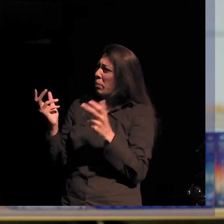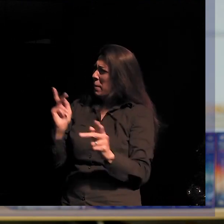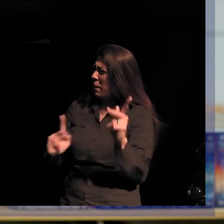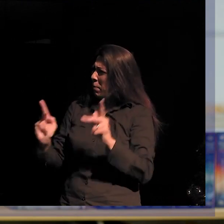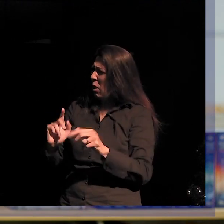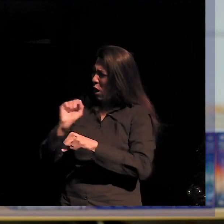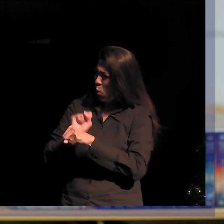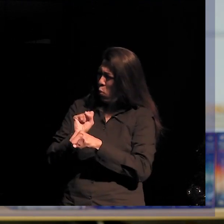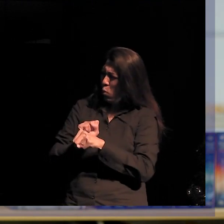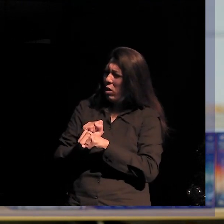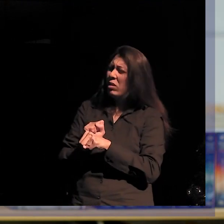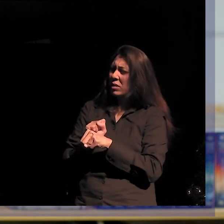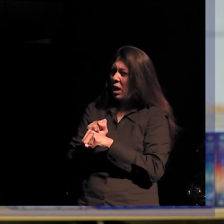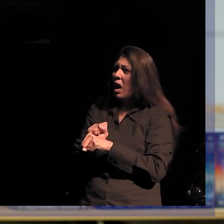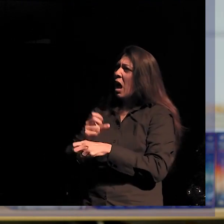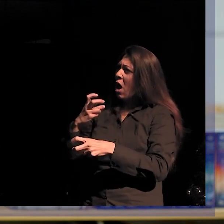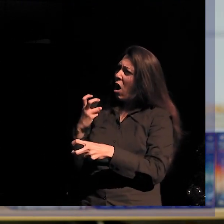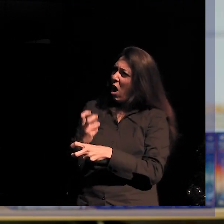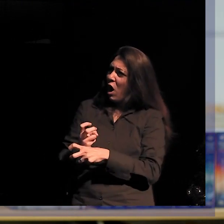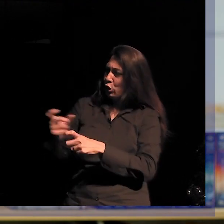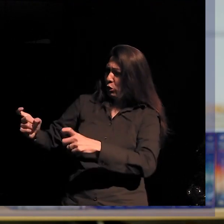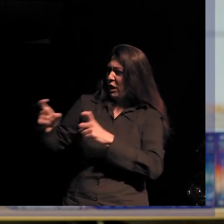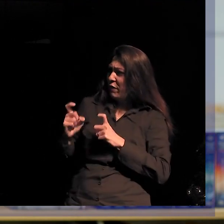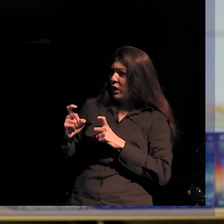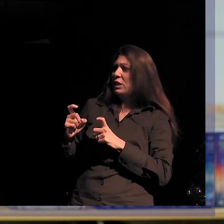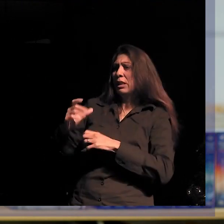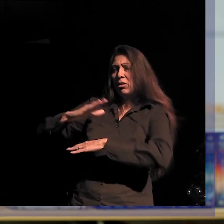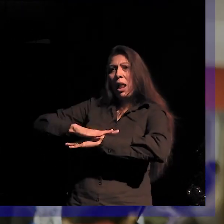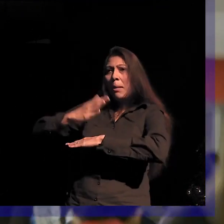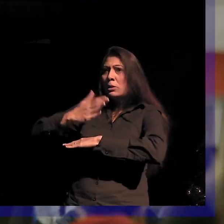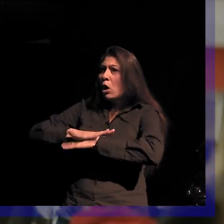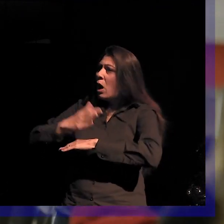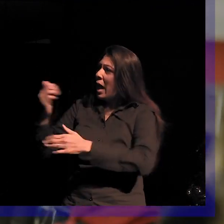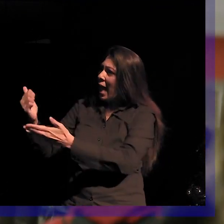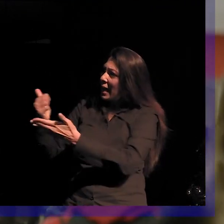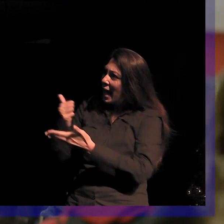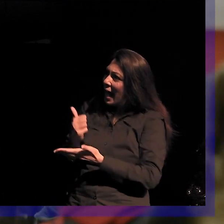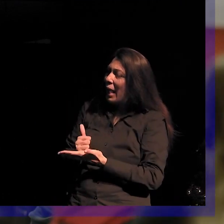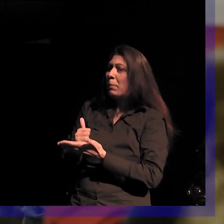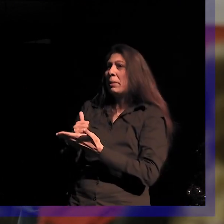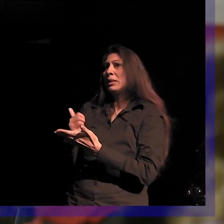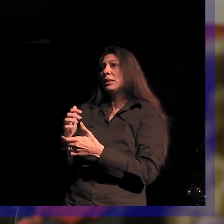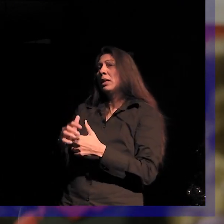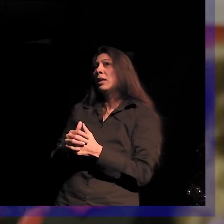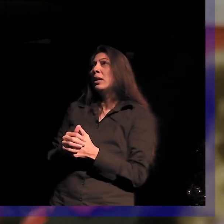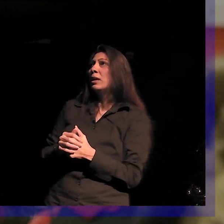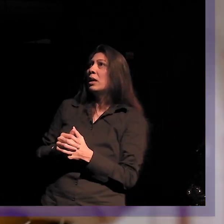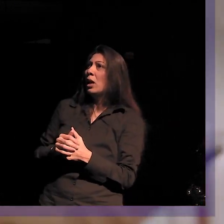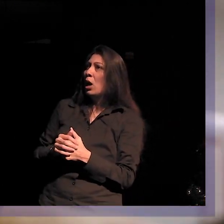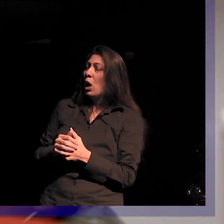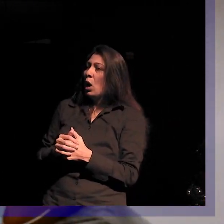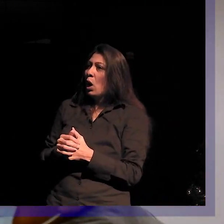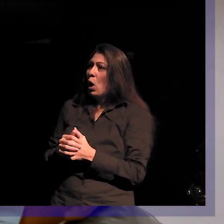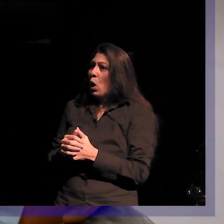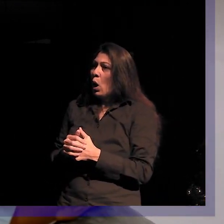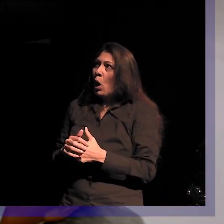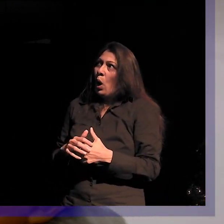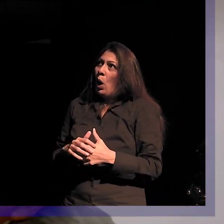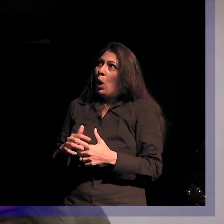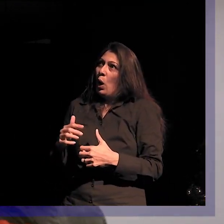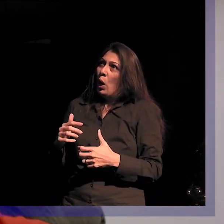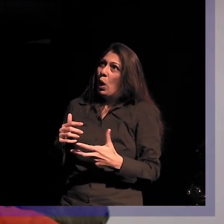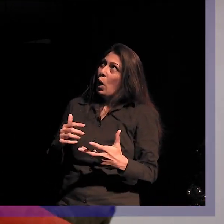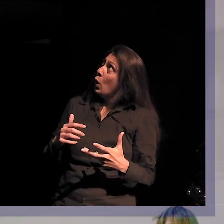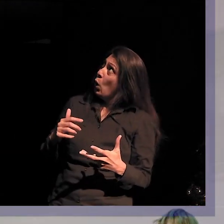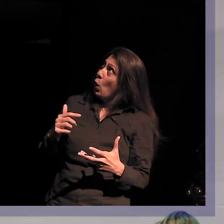hard to get us Chromebooks and so much more and help us during this pandemic. Like, we have been through so much